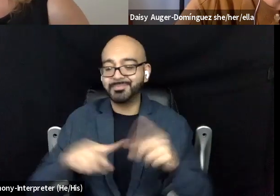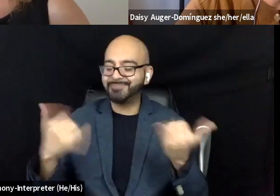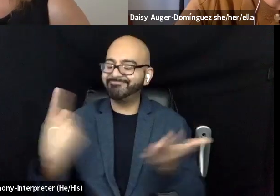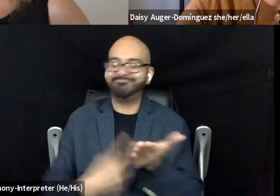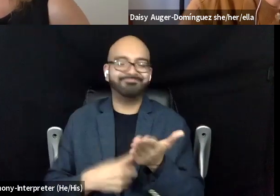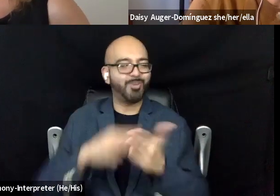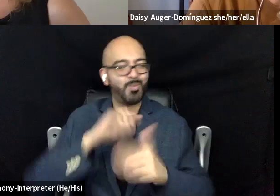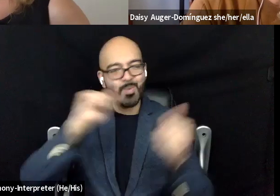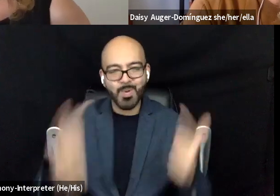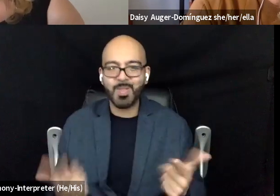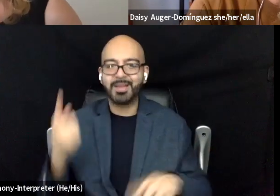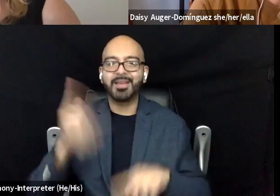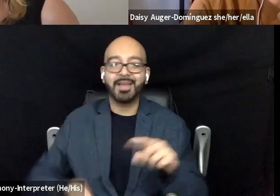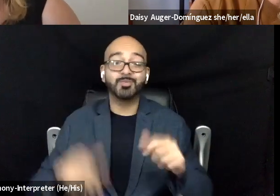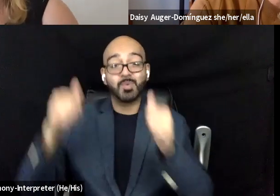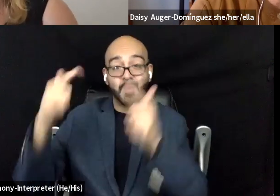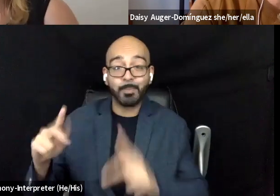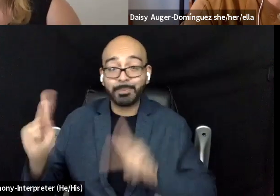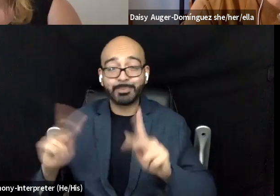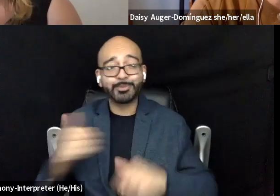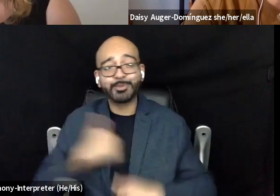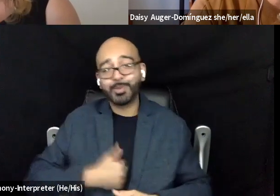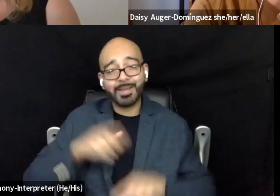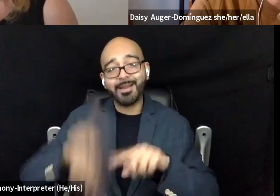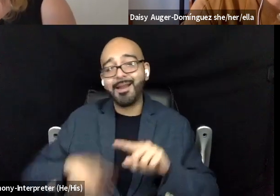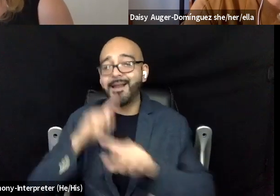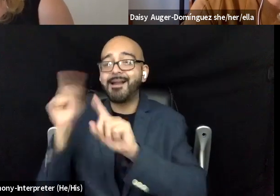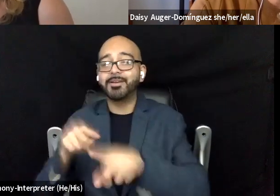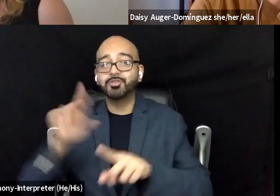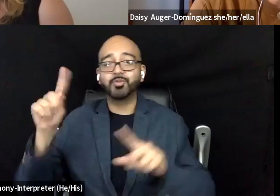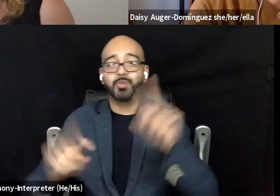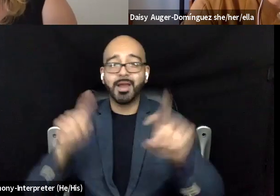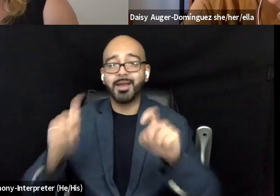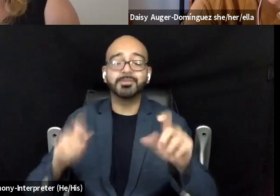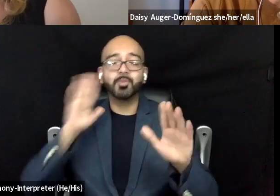Linda, Carolina, Darnell, sorry, we didn't get to your questions. So we'll try to address those in the future.